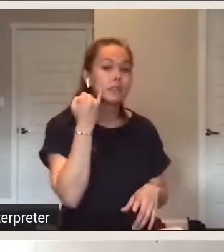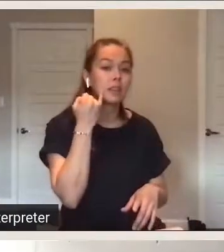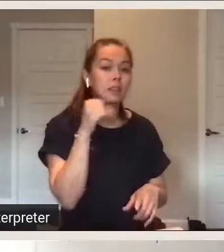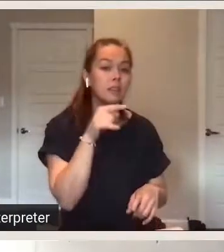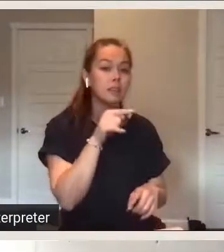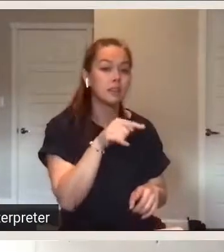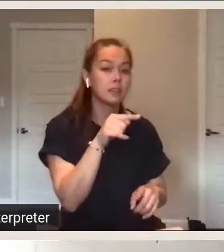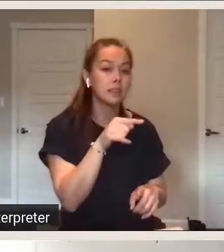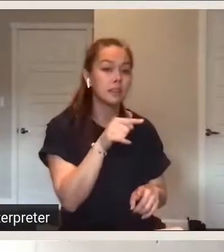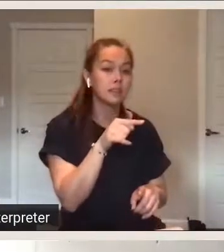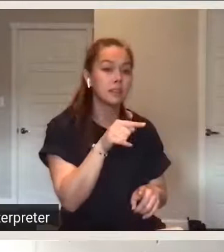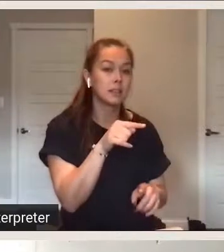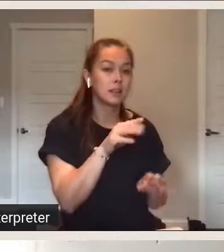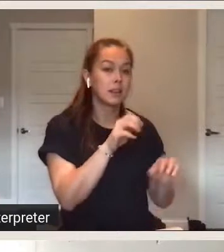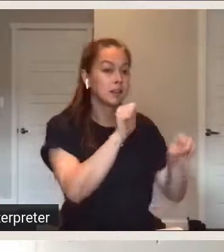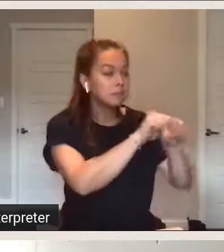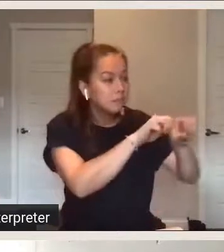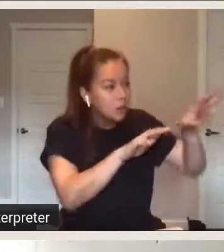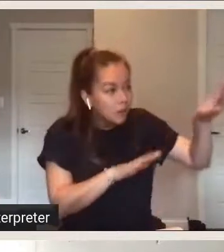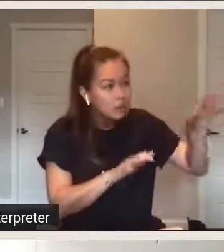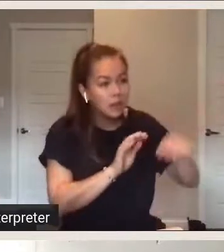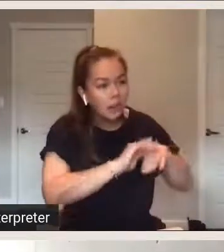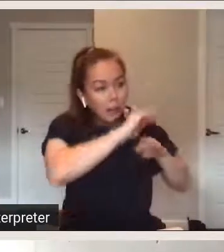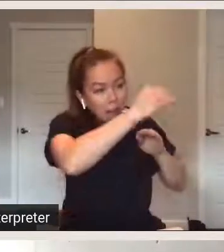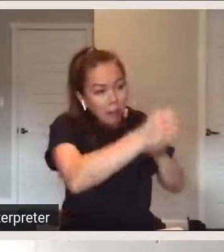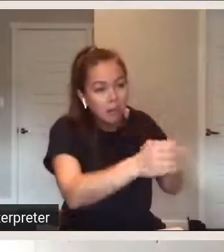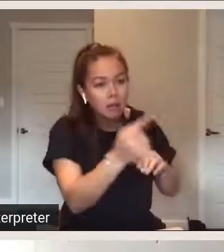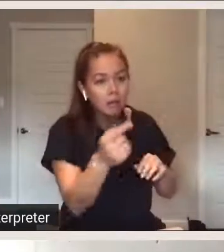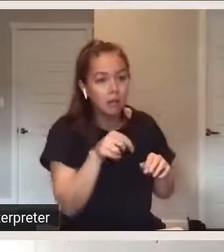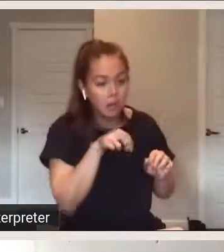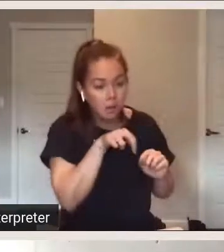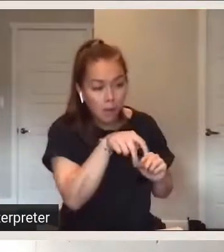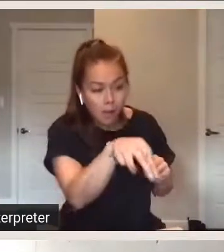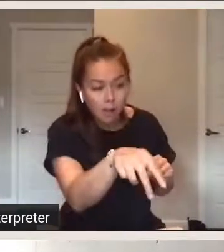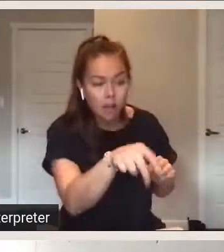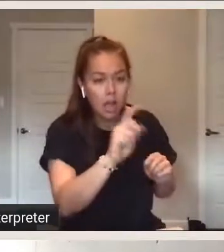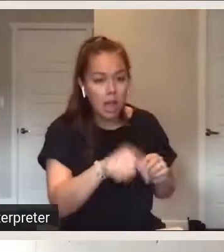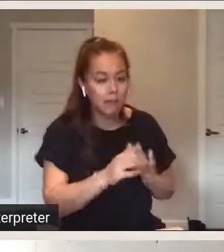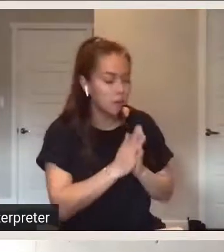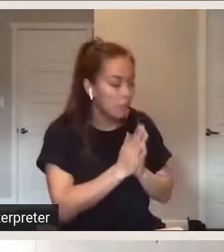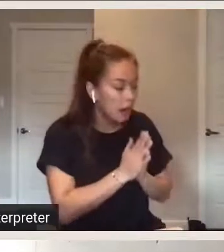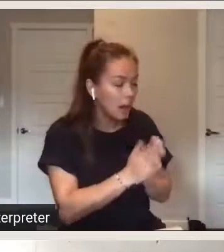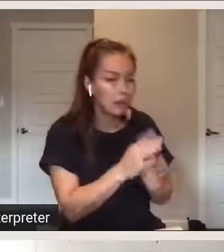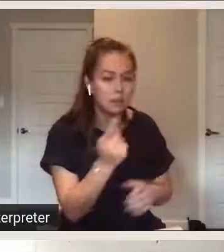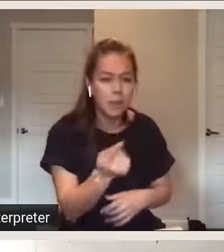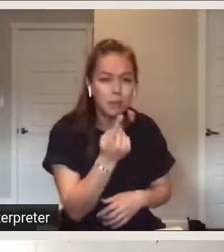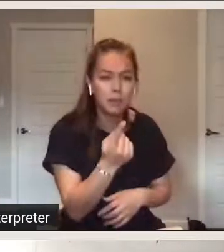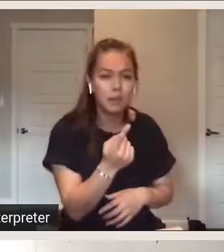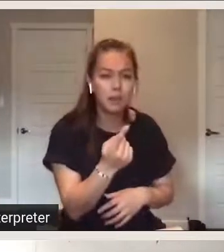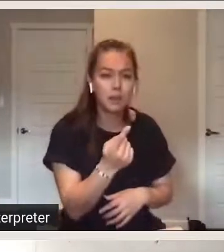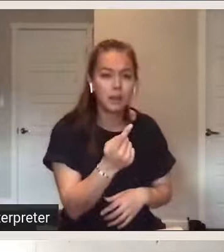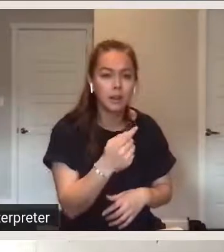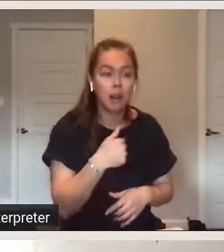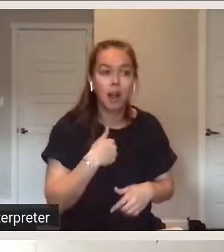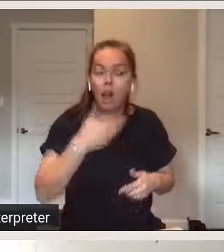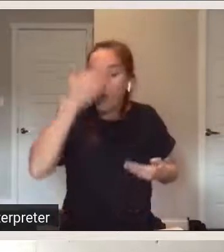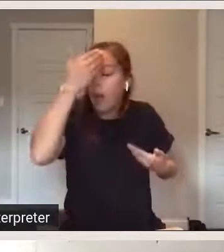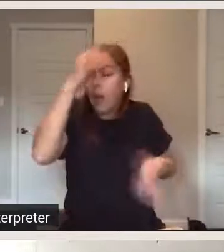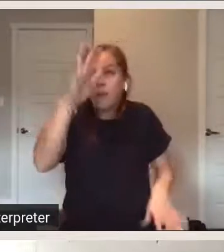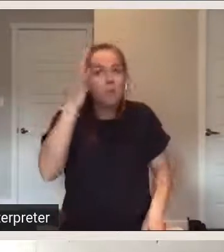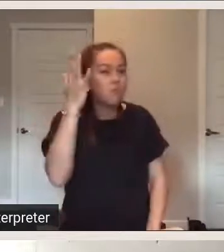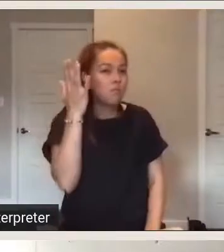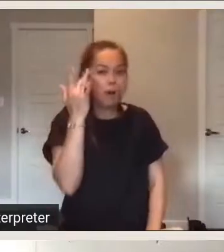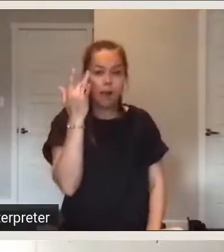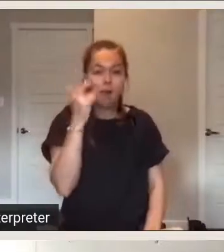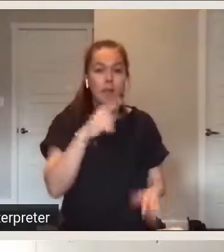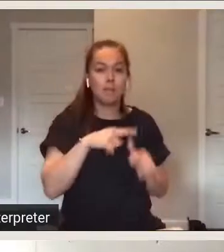say a prayer beforehand. And I don't know why, but that was like my initial introduction to this place that we were